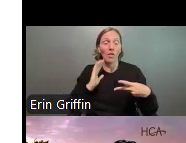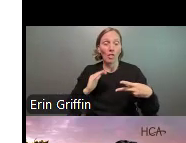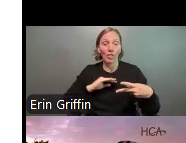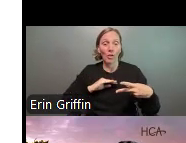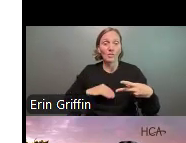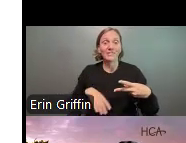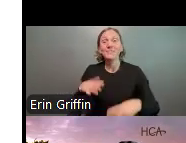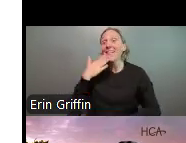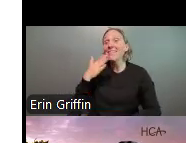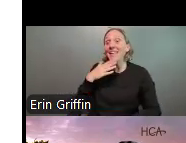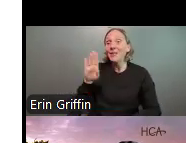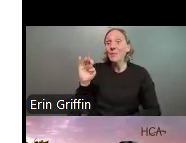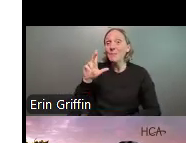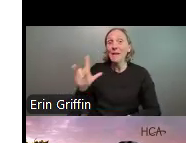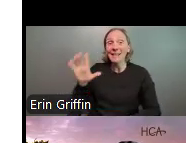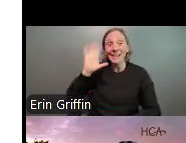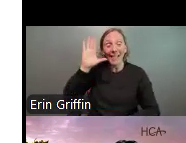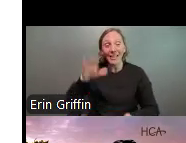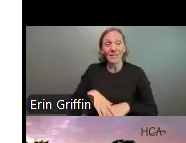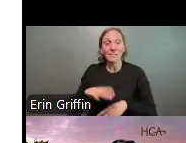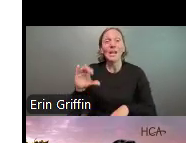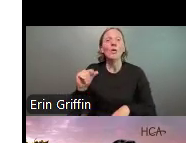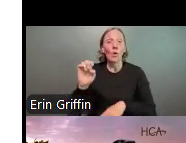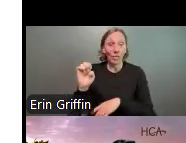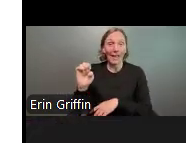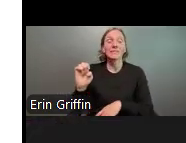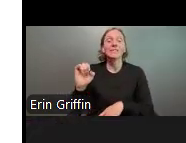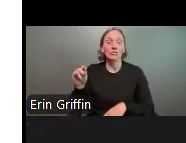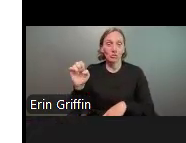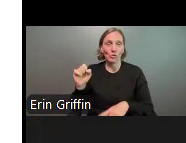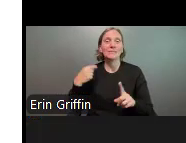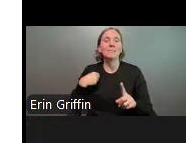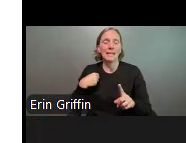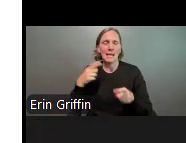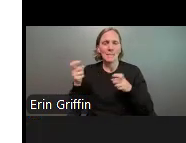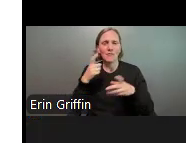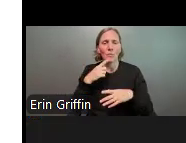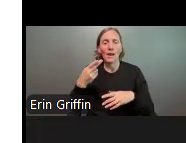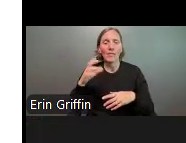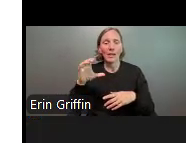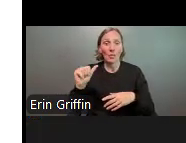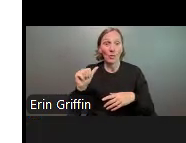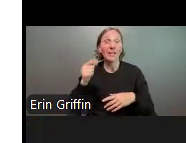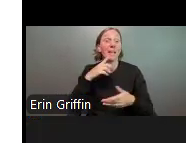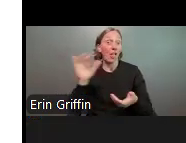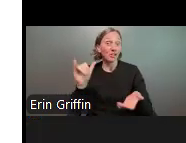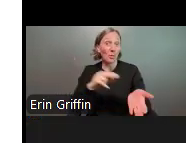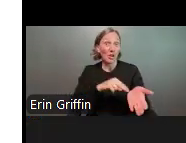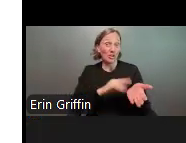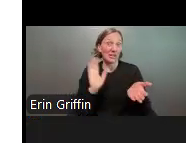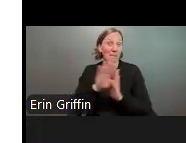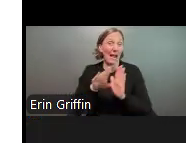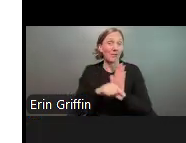Thanks, Becky. Hi, all. I'm Colette Jones. I'm a manager at Healthcare Authority and a nurse by background. I use she, her